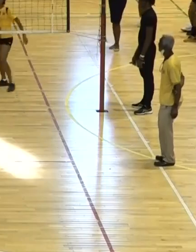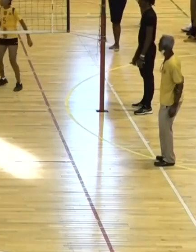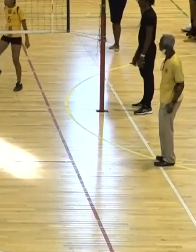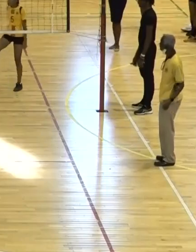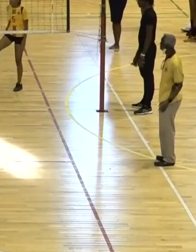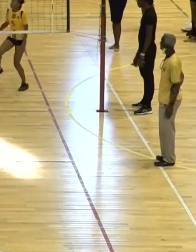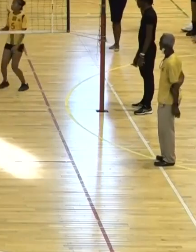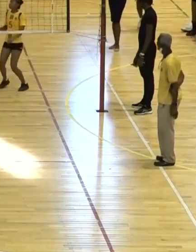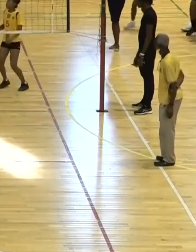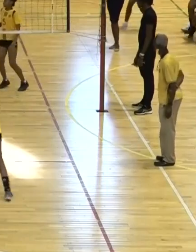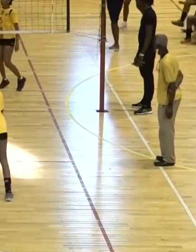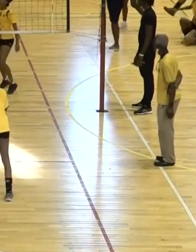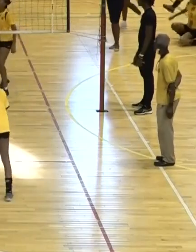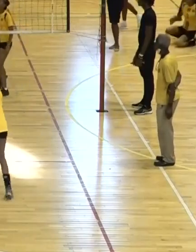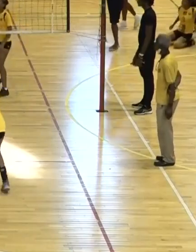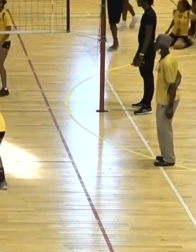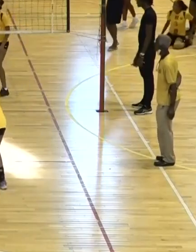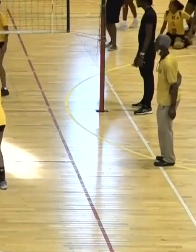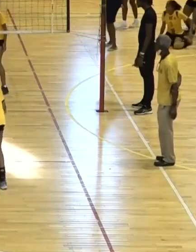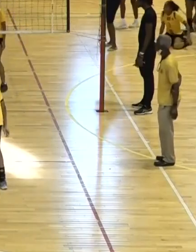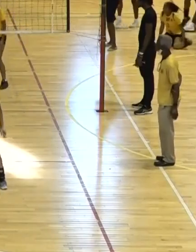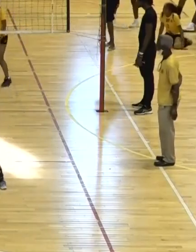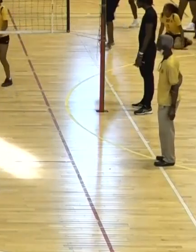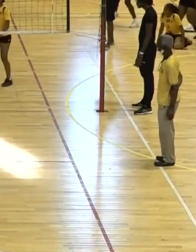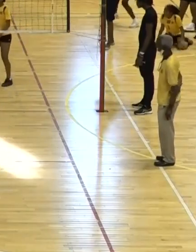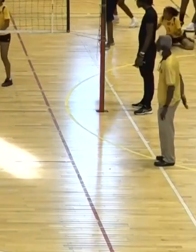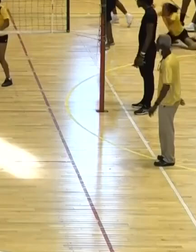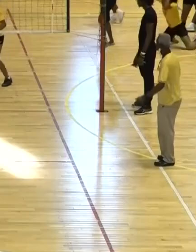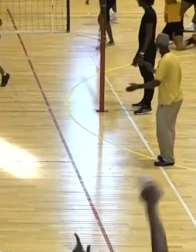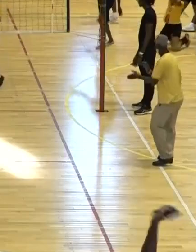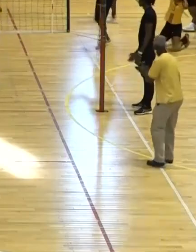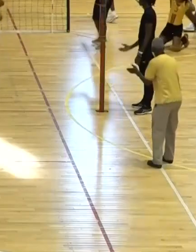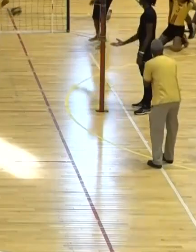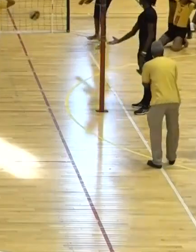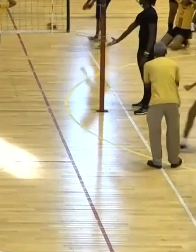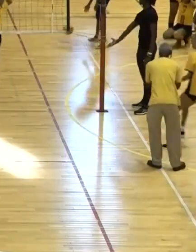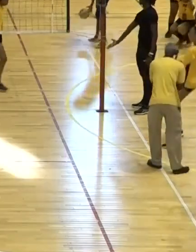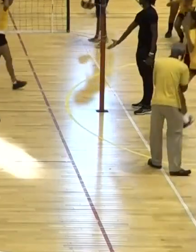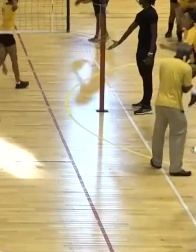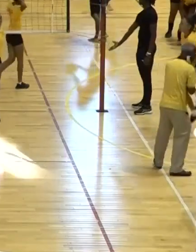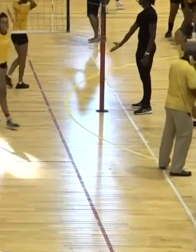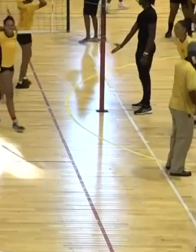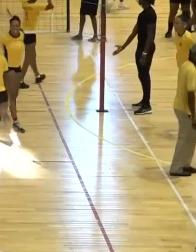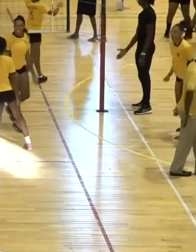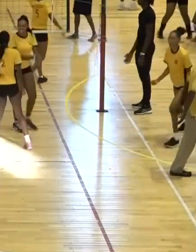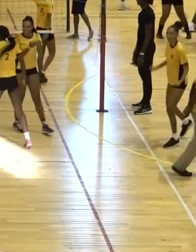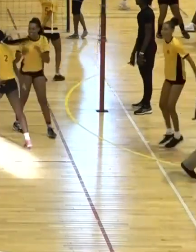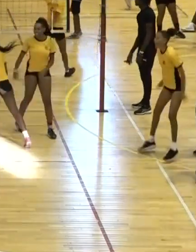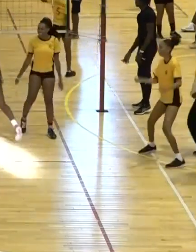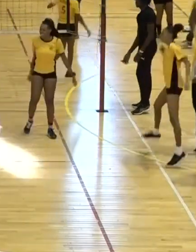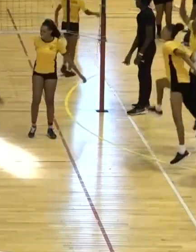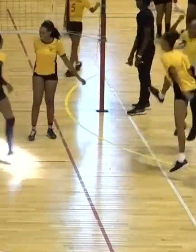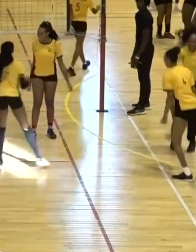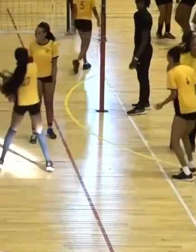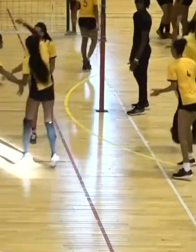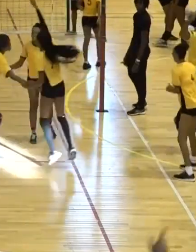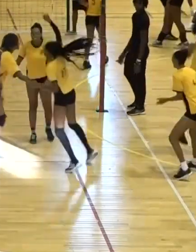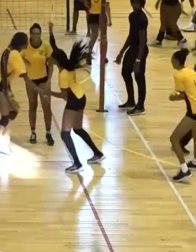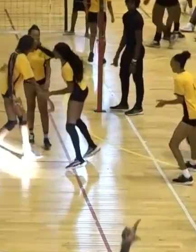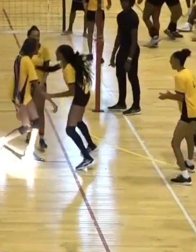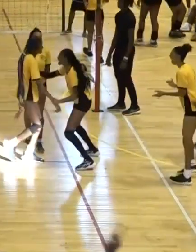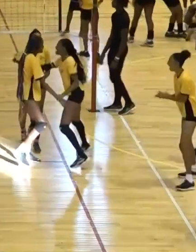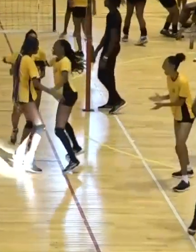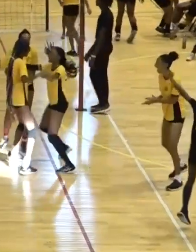to the screen. No one wants to make a mistake. A block at the net and the dump to follow up. Christchurch Foundation pulling off the